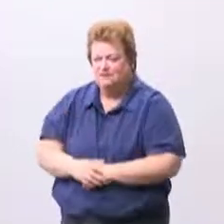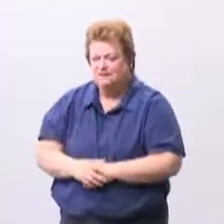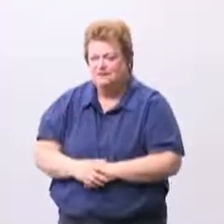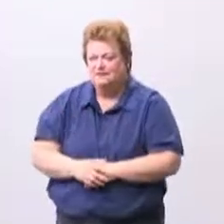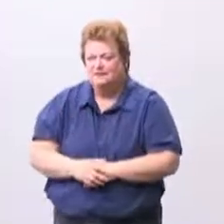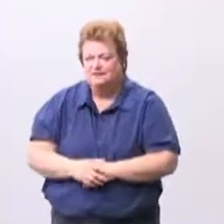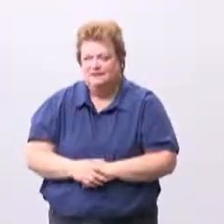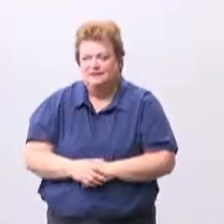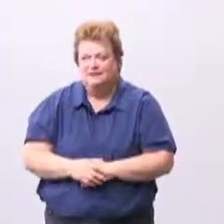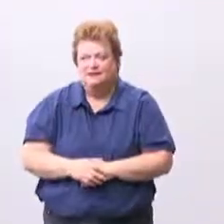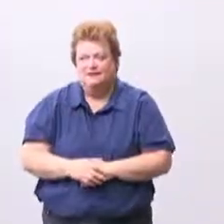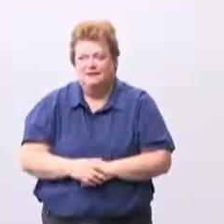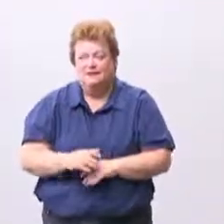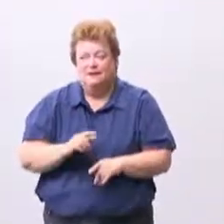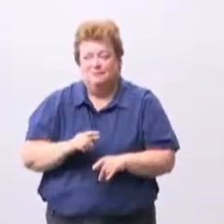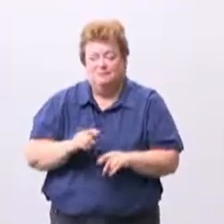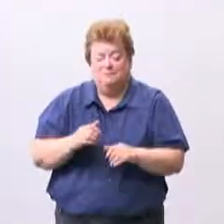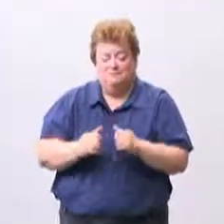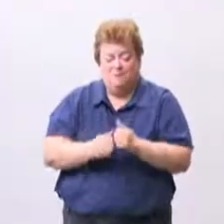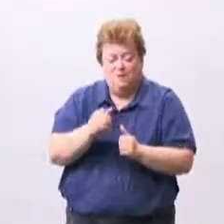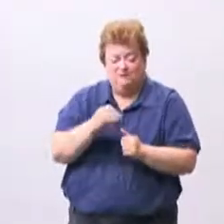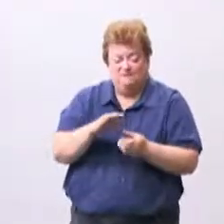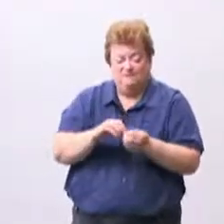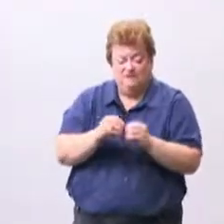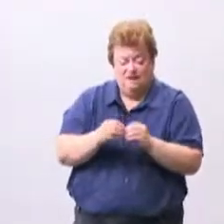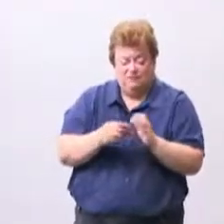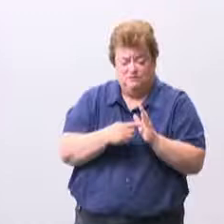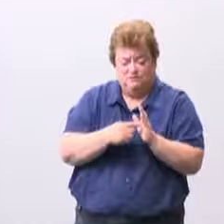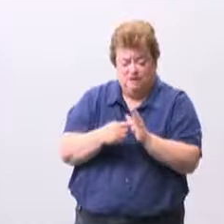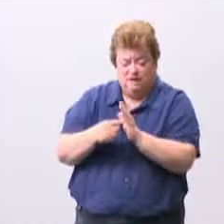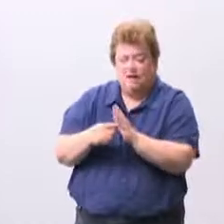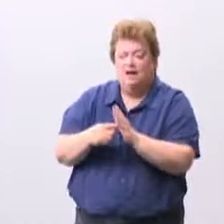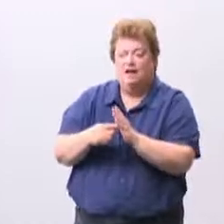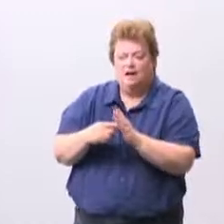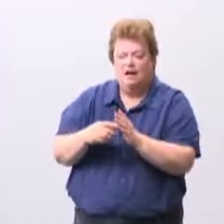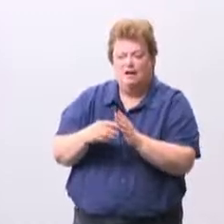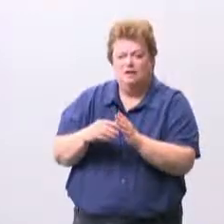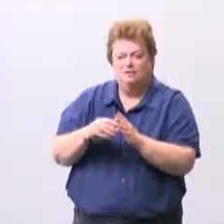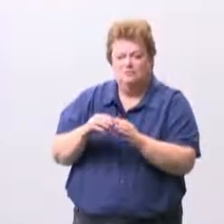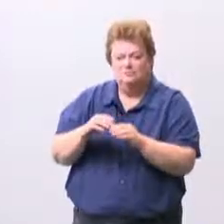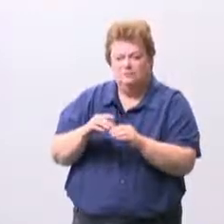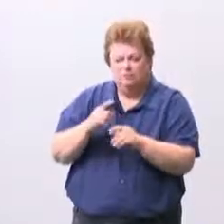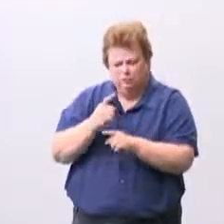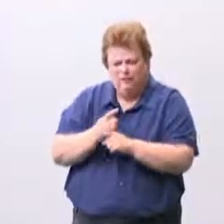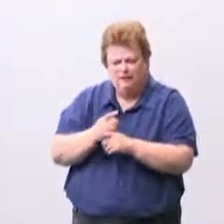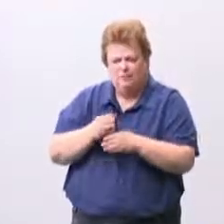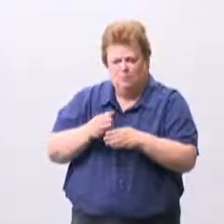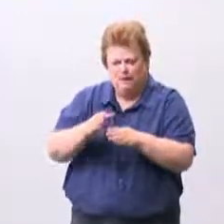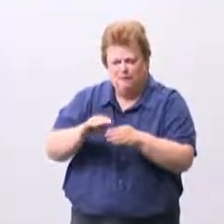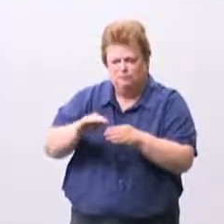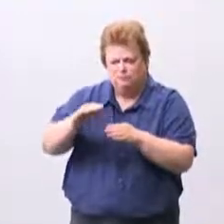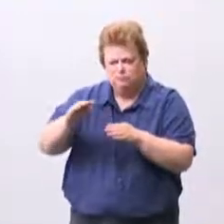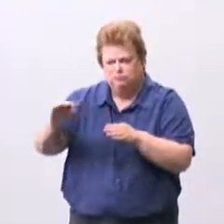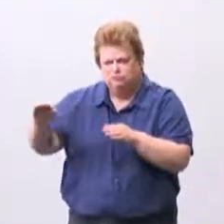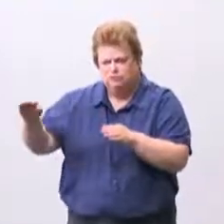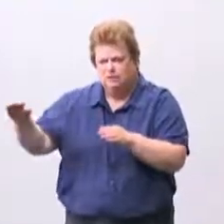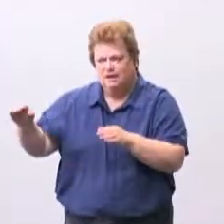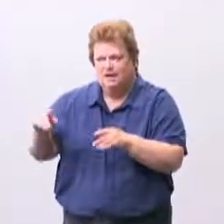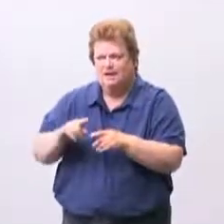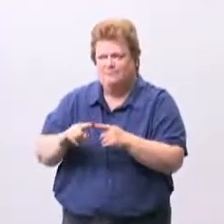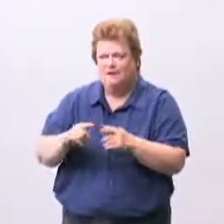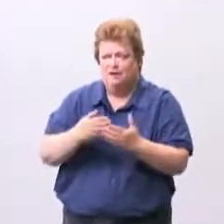Overall, many of the indicators used to determine risk have been moving in the right direction. However, the number of new cases